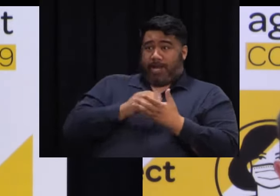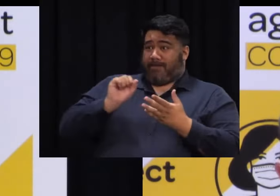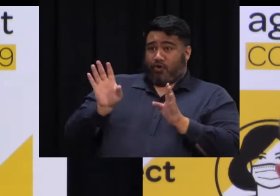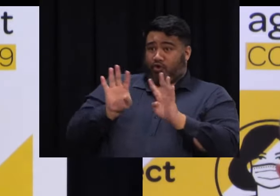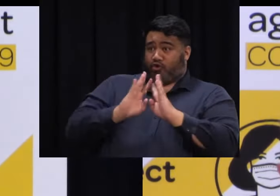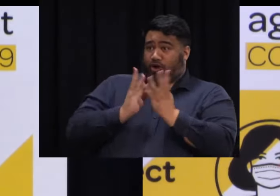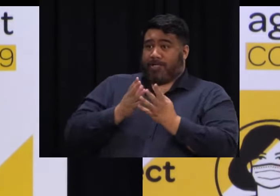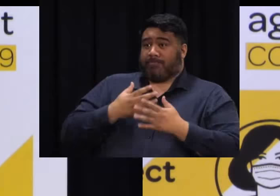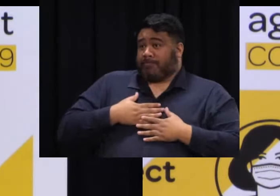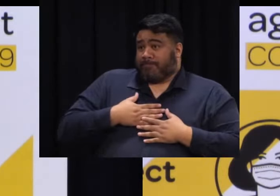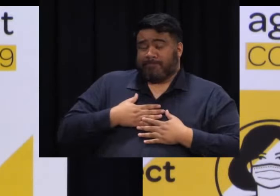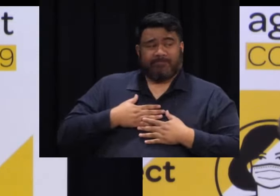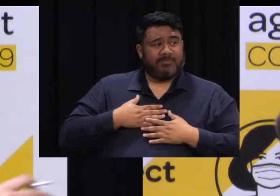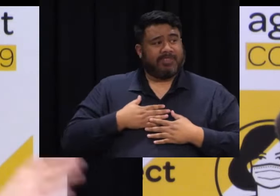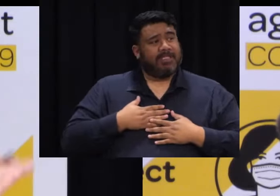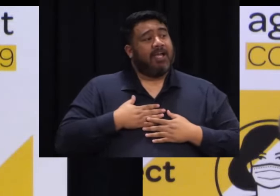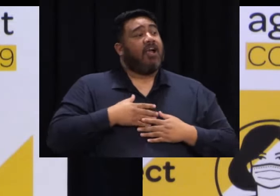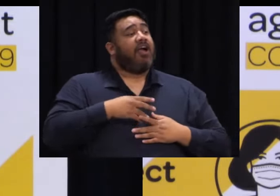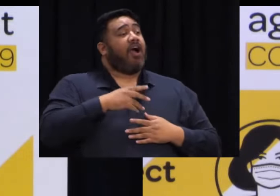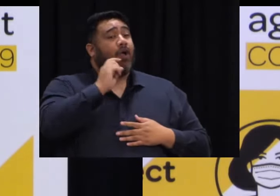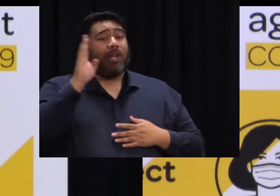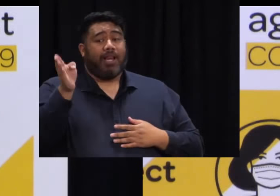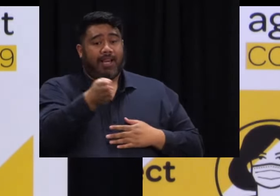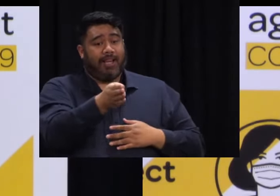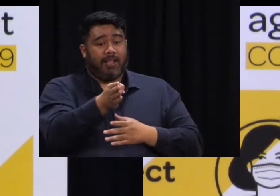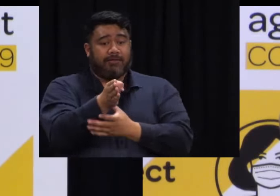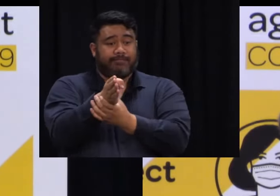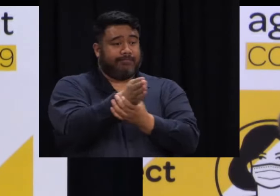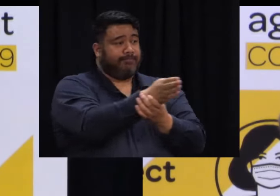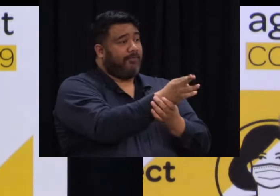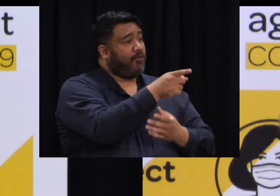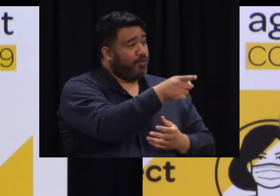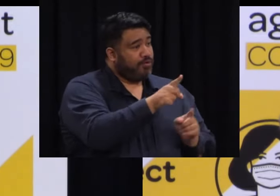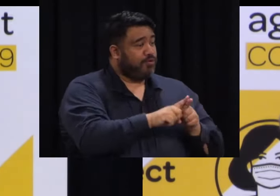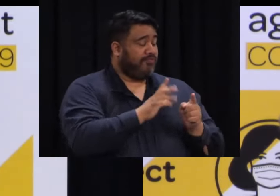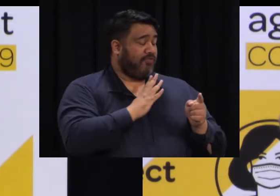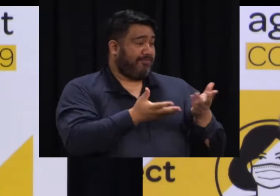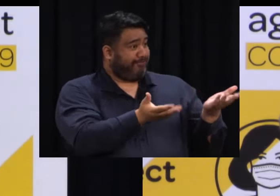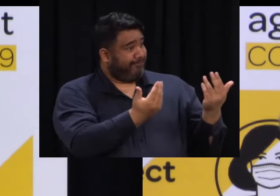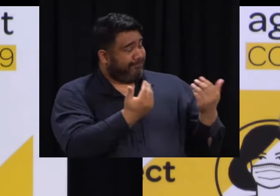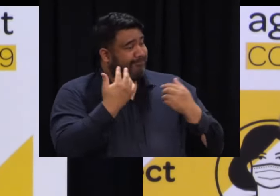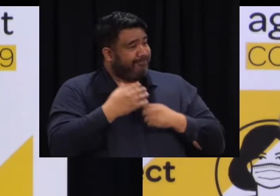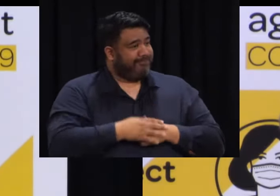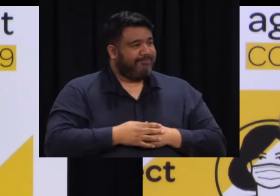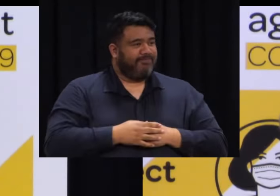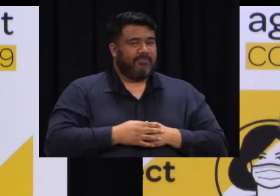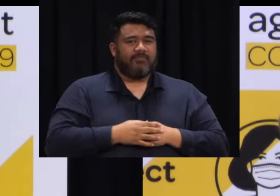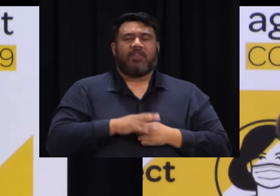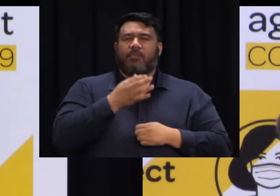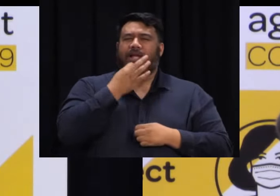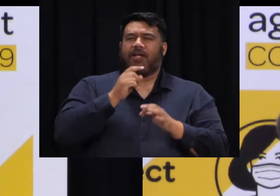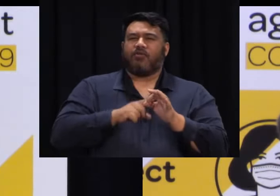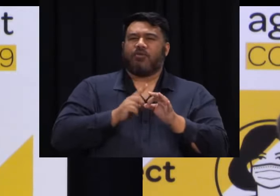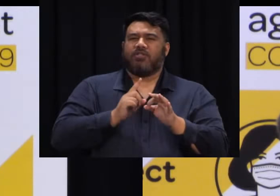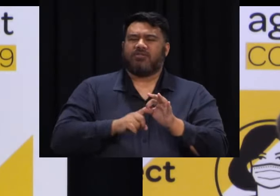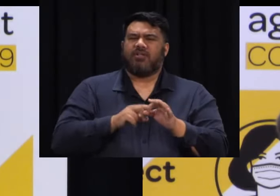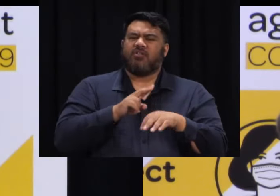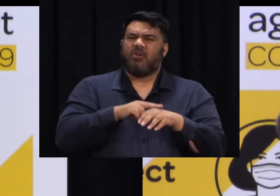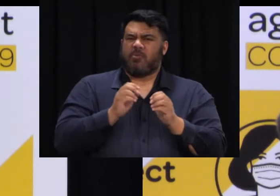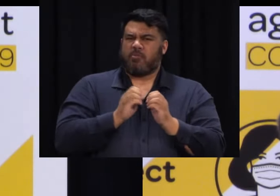an incorrect indication. I'll sweep to you, Bernard. Thank you. Dr. Bloomfield, what's the trajectory of the vaccination